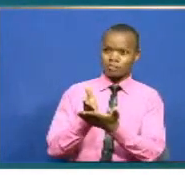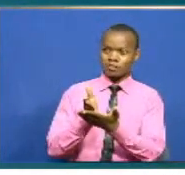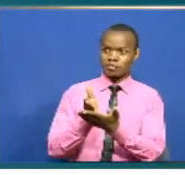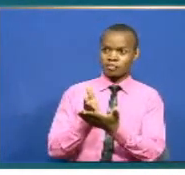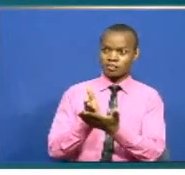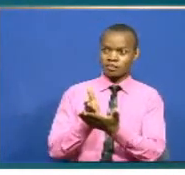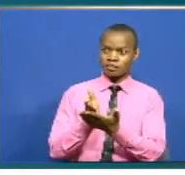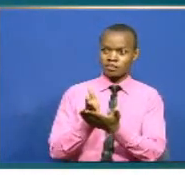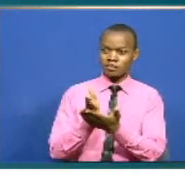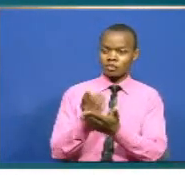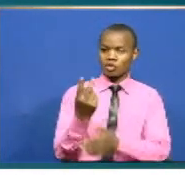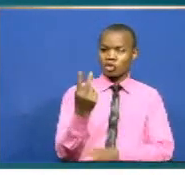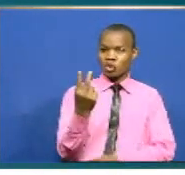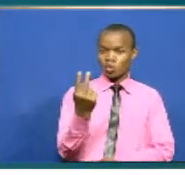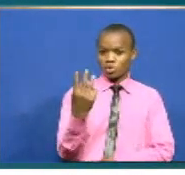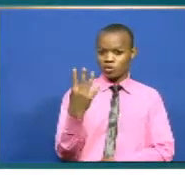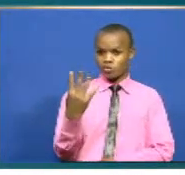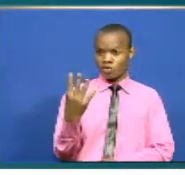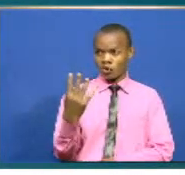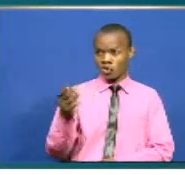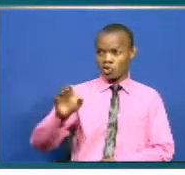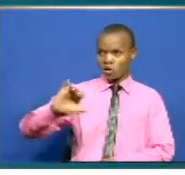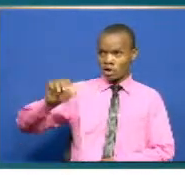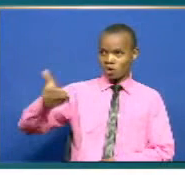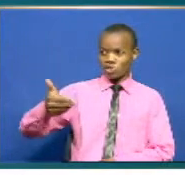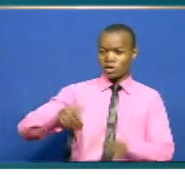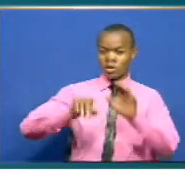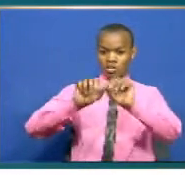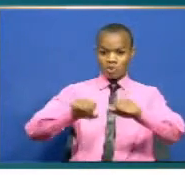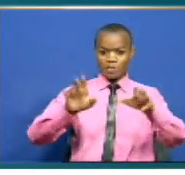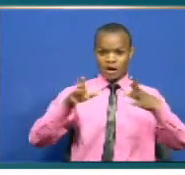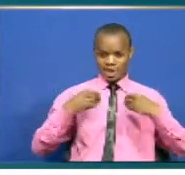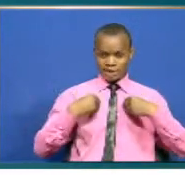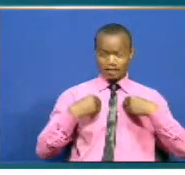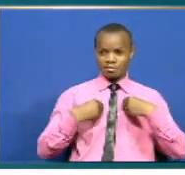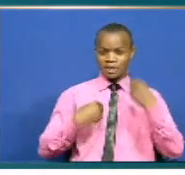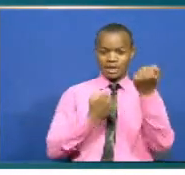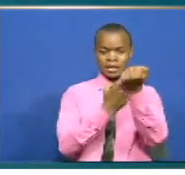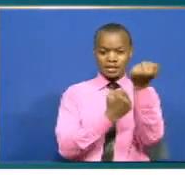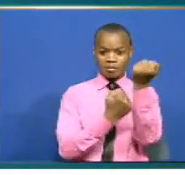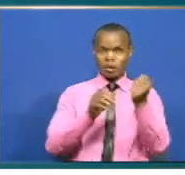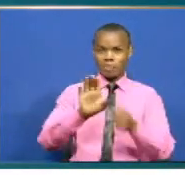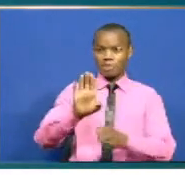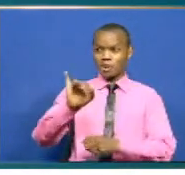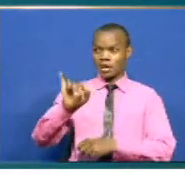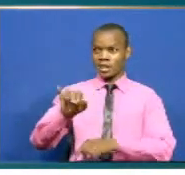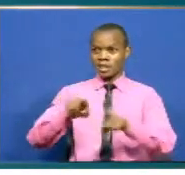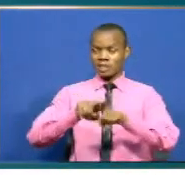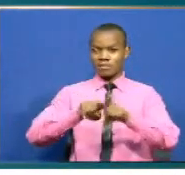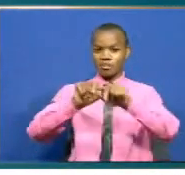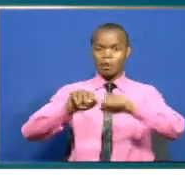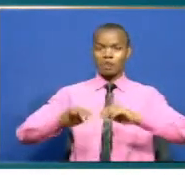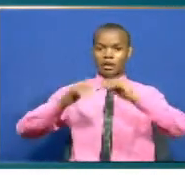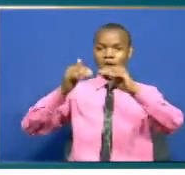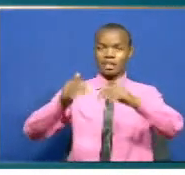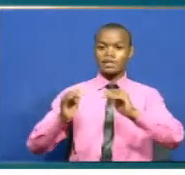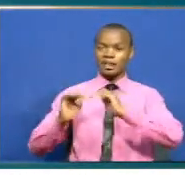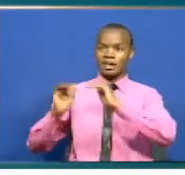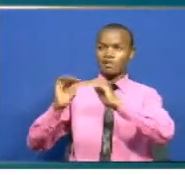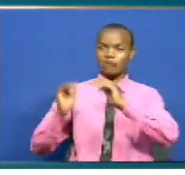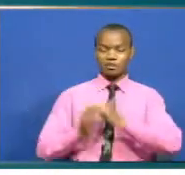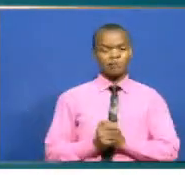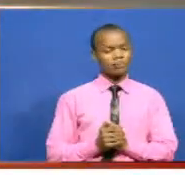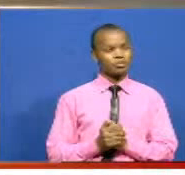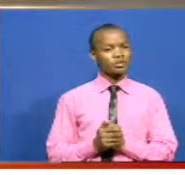that 24 counties will give the nod, and that is where the next level will begin from. The minimum,